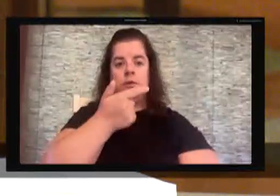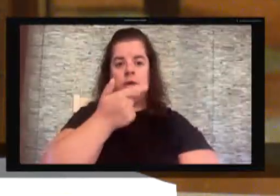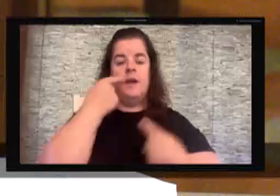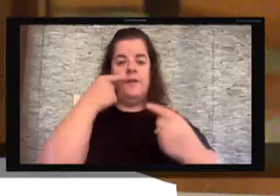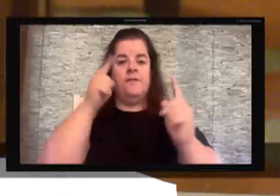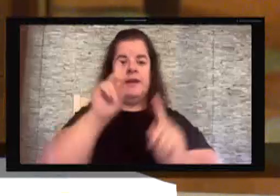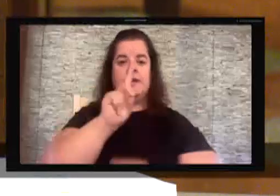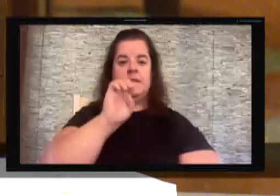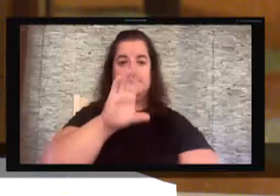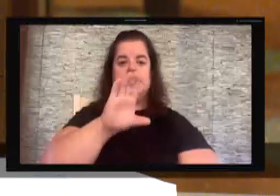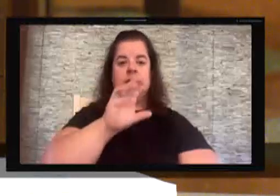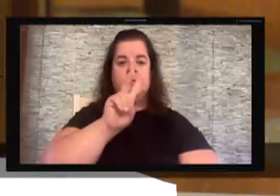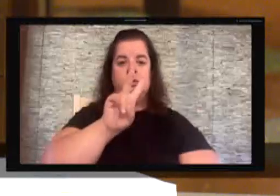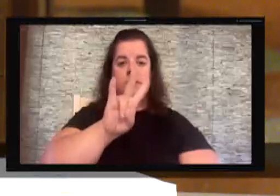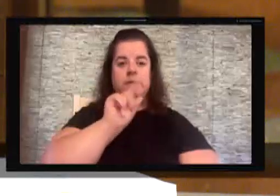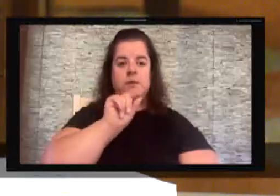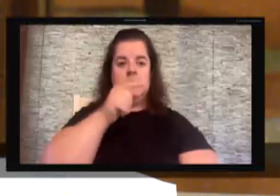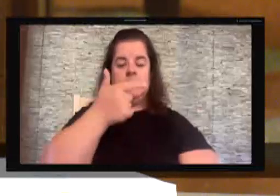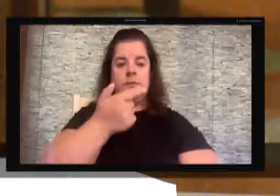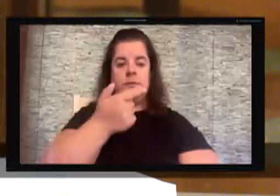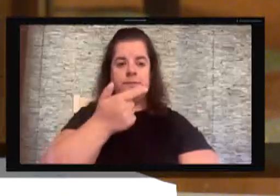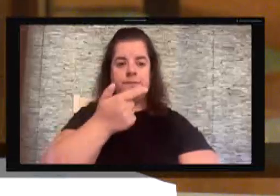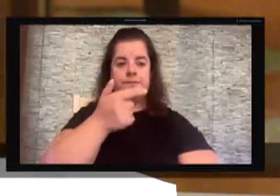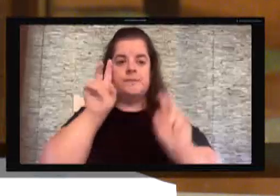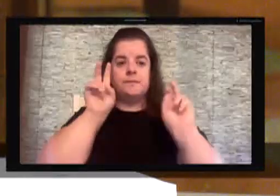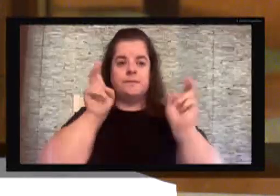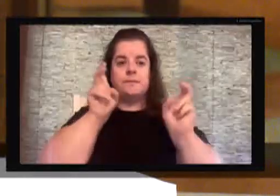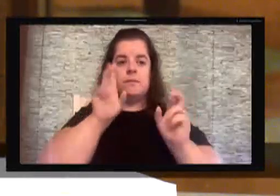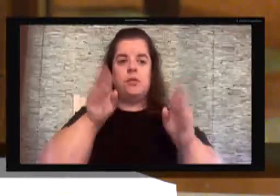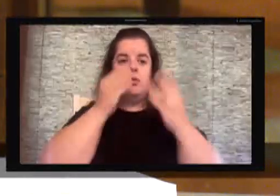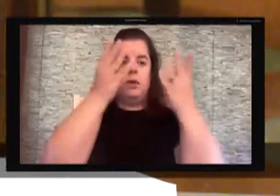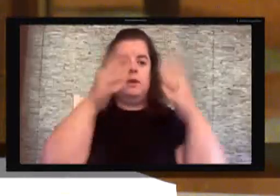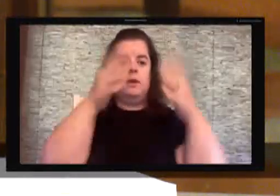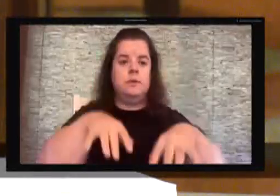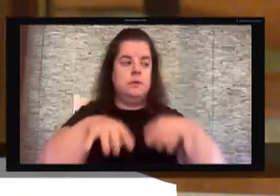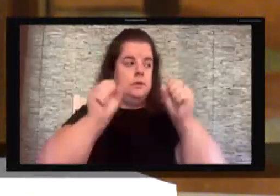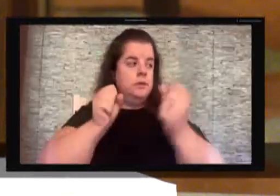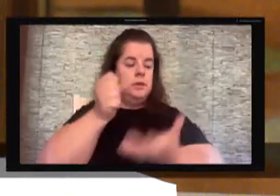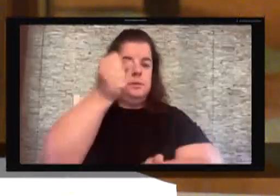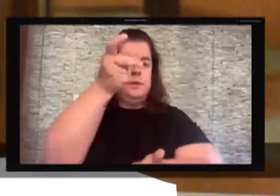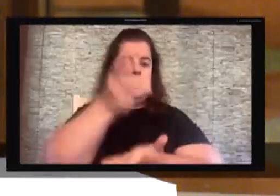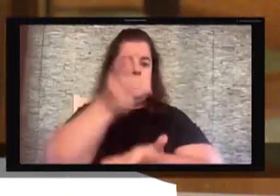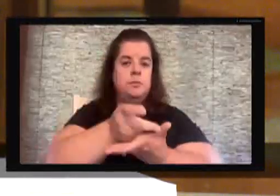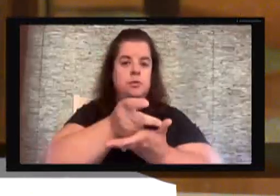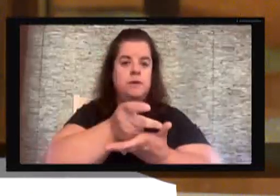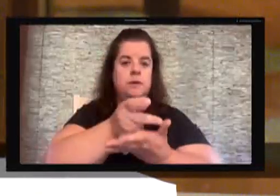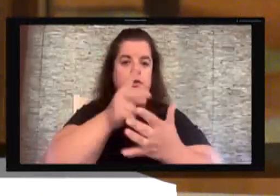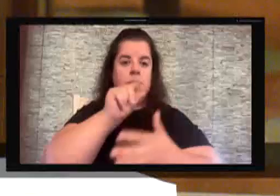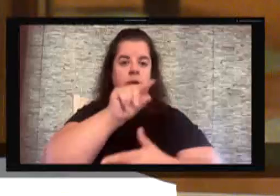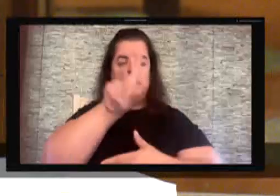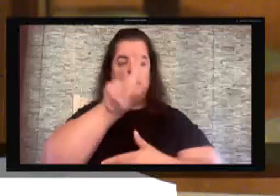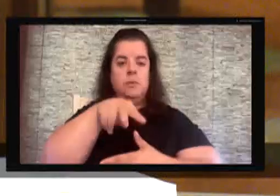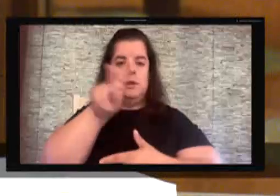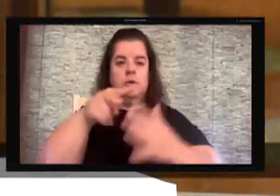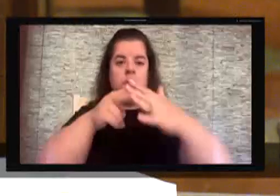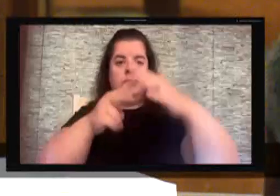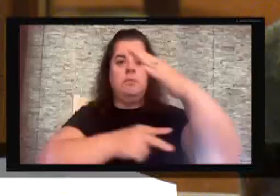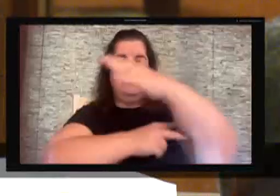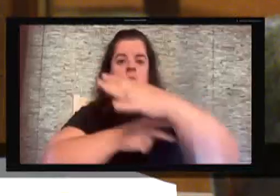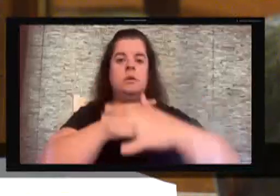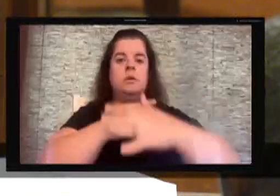effective December 27th, 2021, entitled Resolution adopting and approving the 2022 capital budget